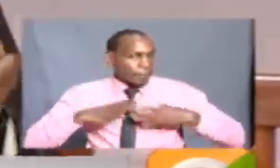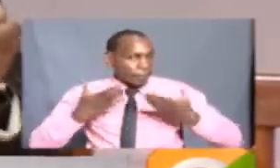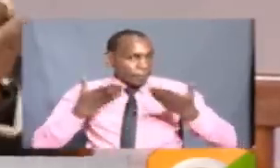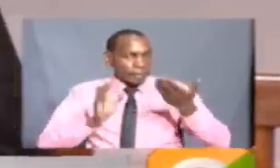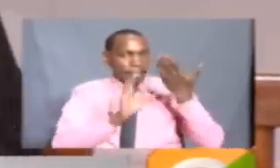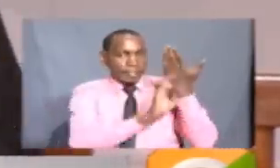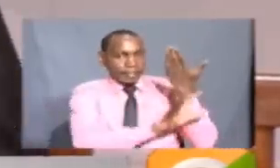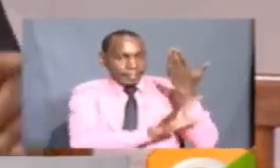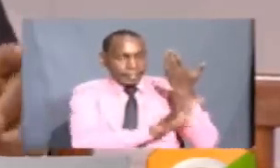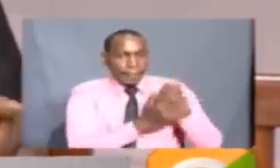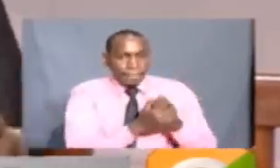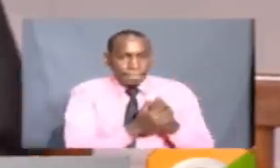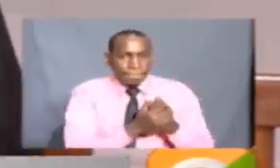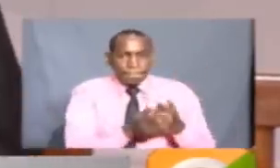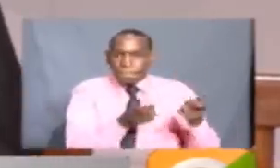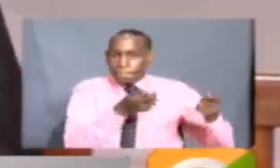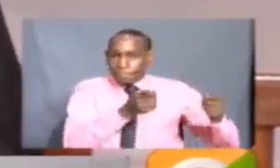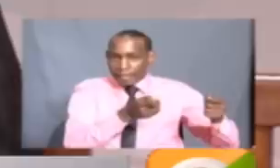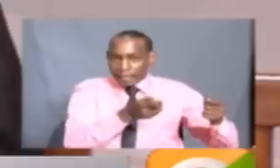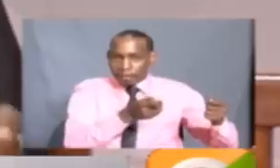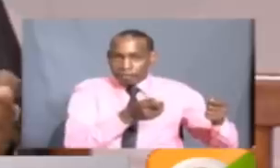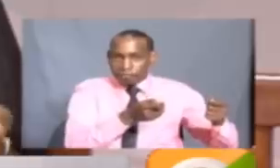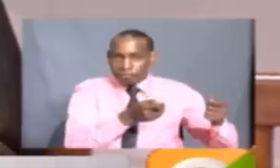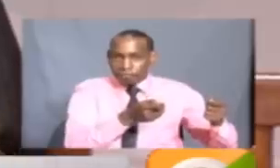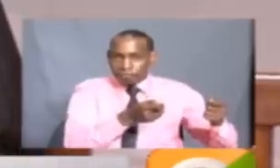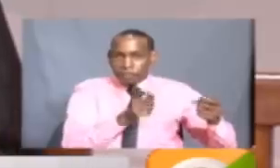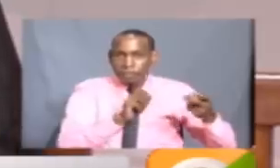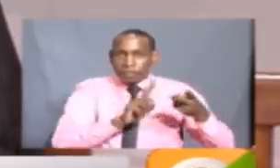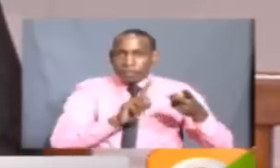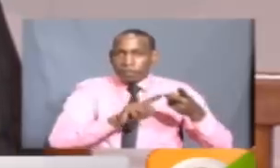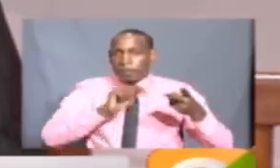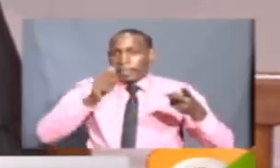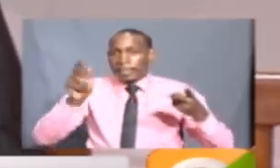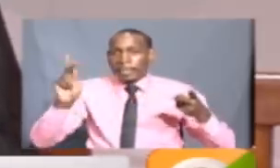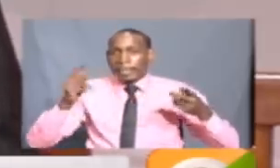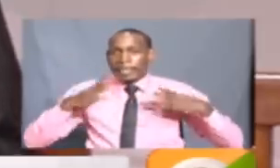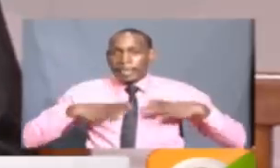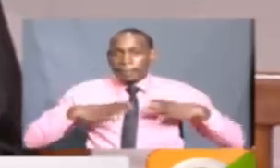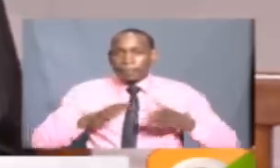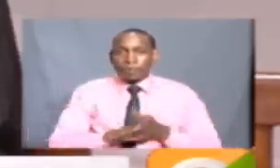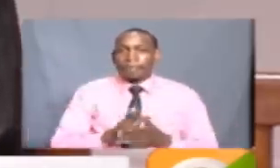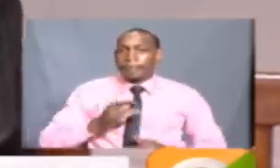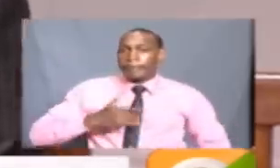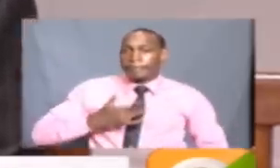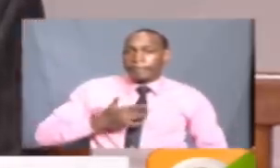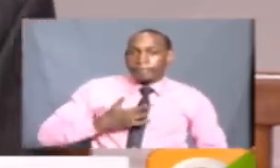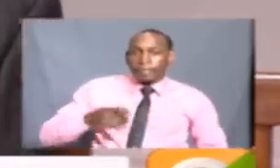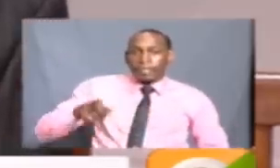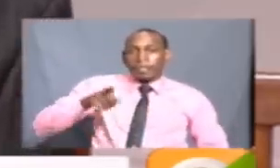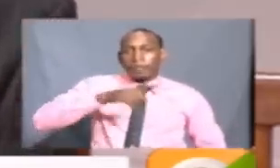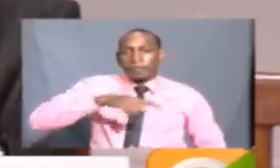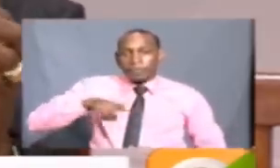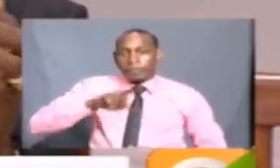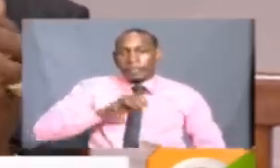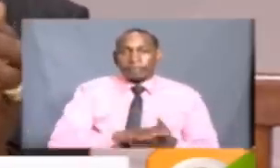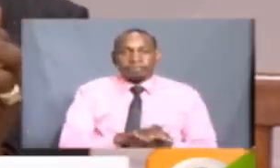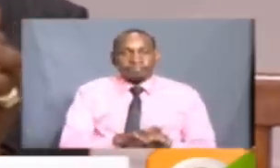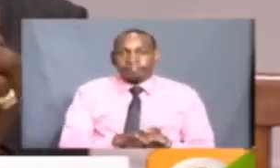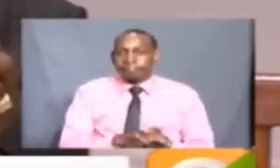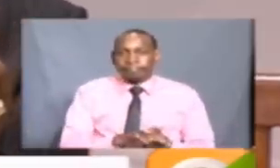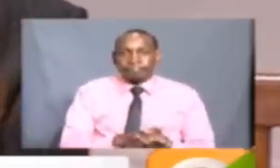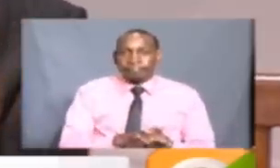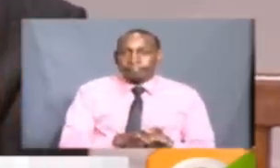in this country, the media and even fellow Kenyans, there's a sense in which we are used to